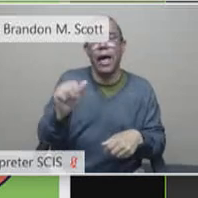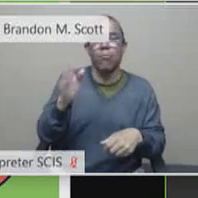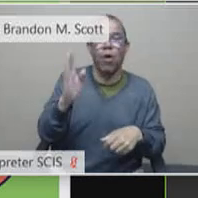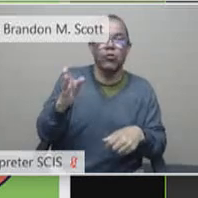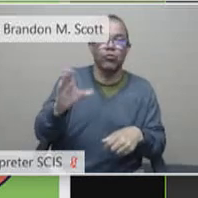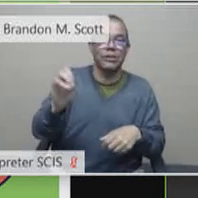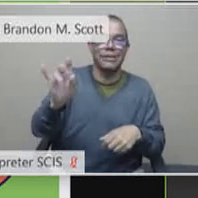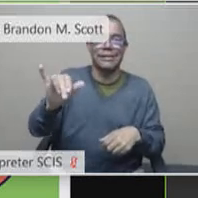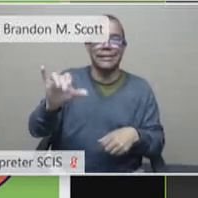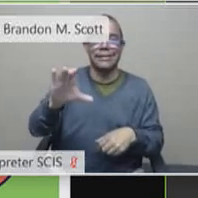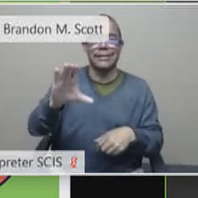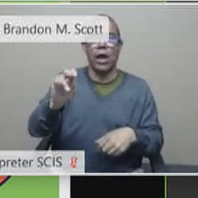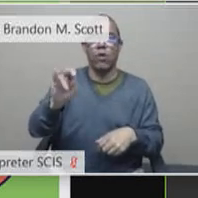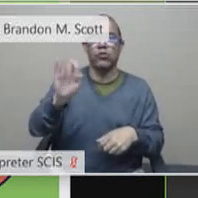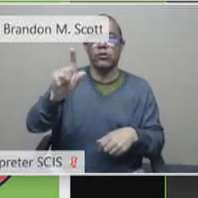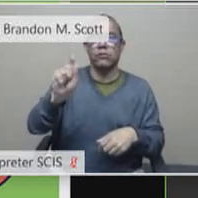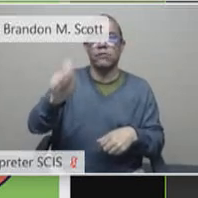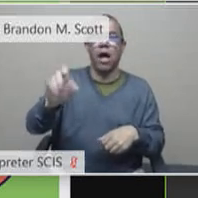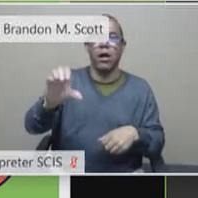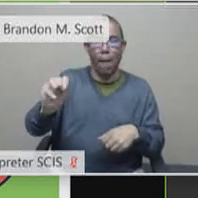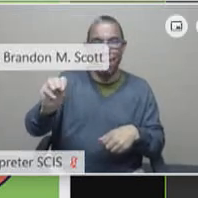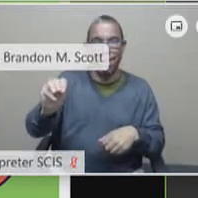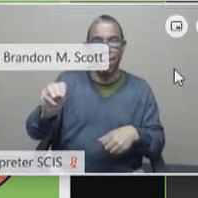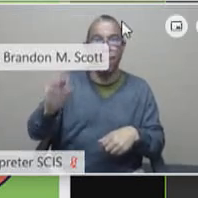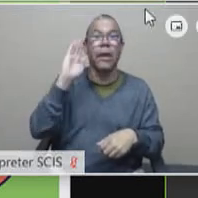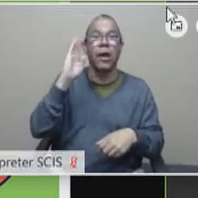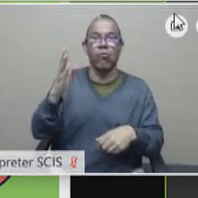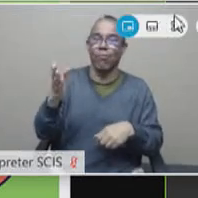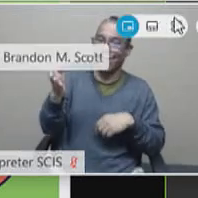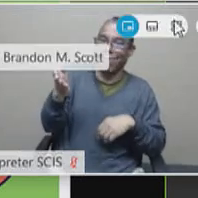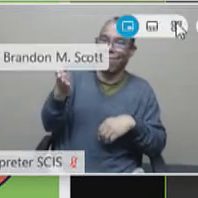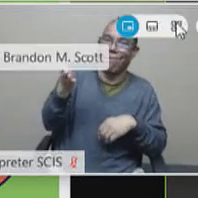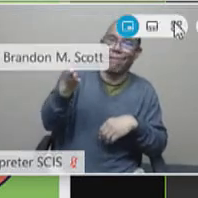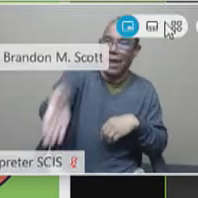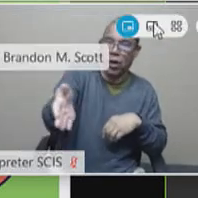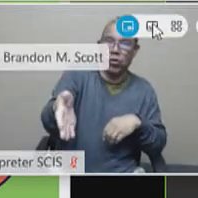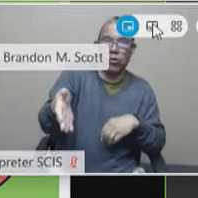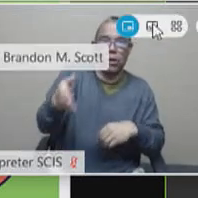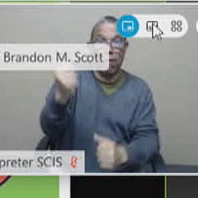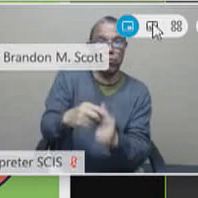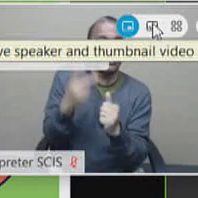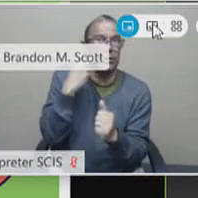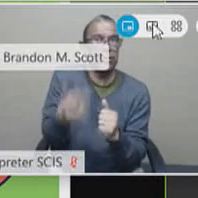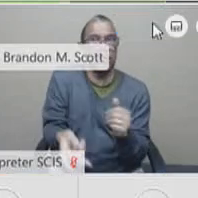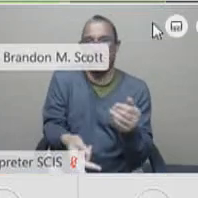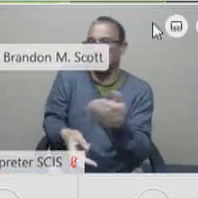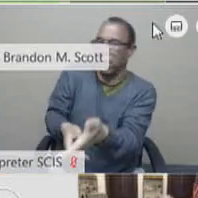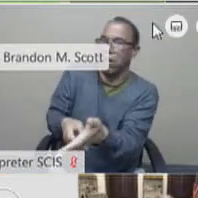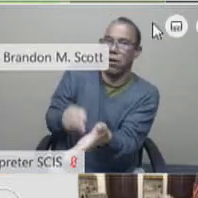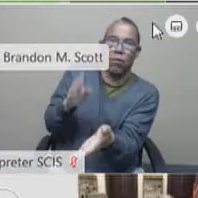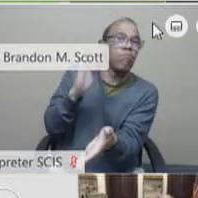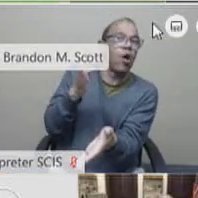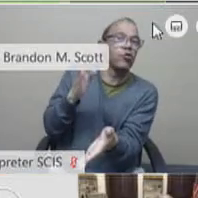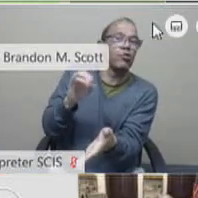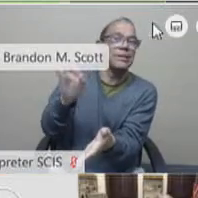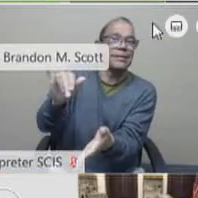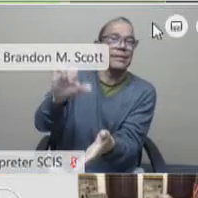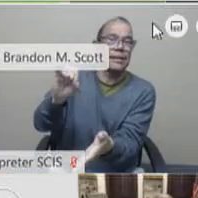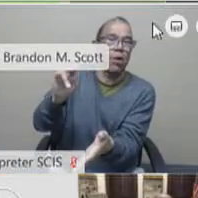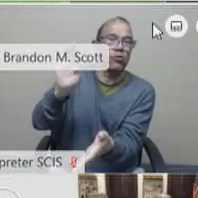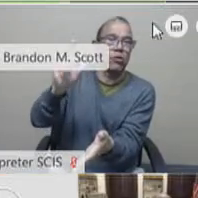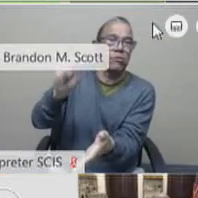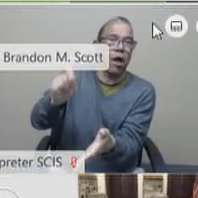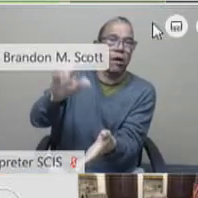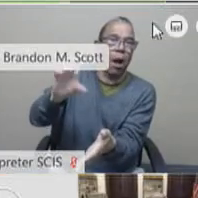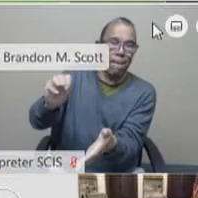BaltimoreCityCouncil.com. We know that's going to, again, be there for everyone to see at BaltimoreCityCouncil.com so that we can